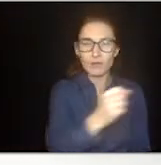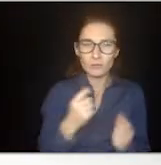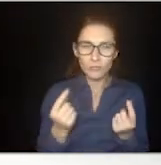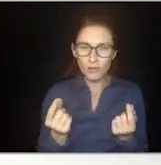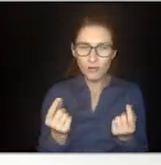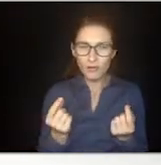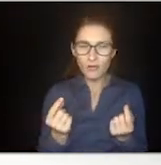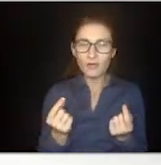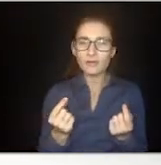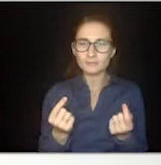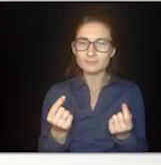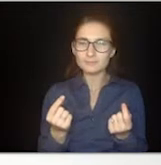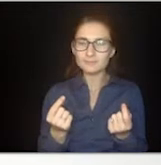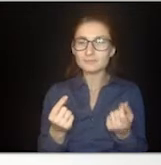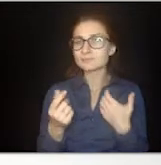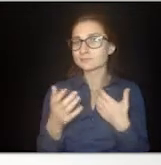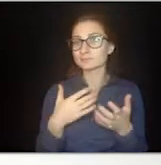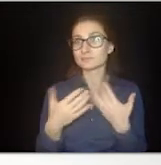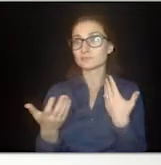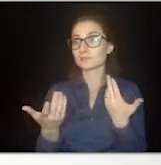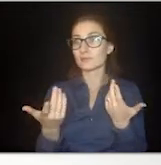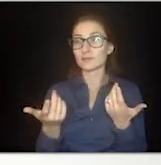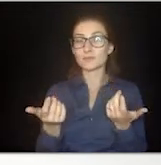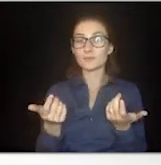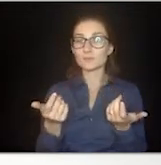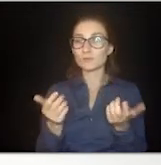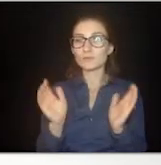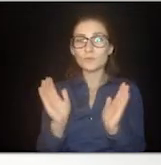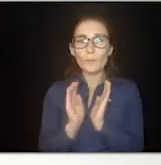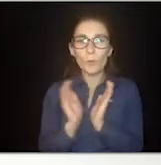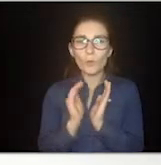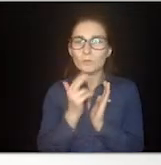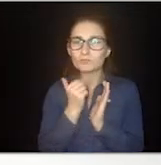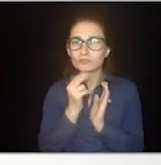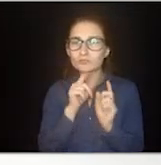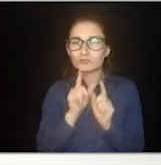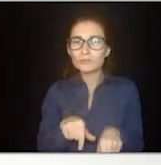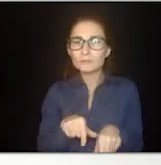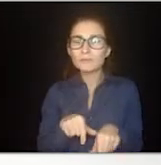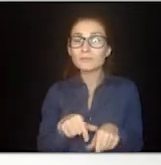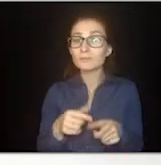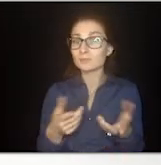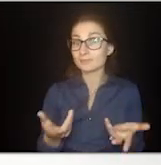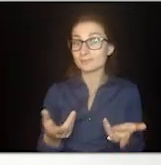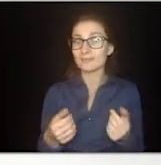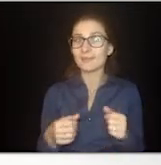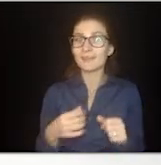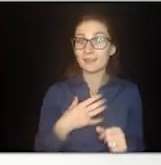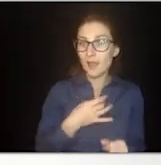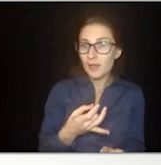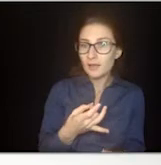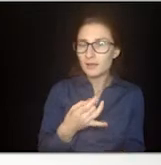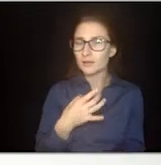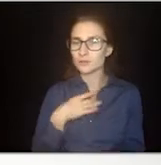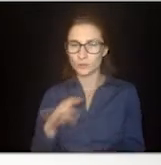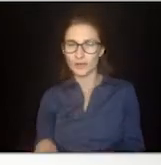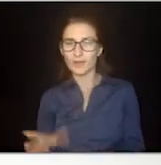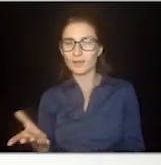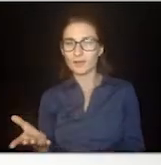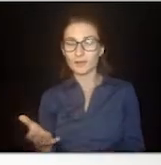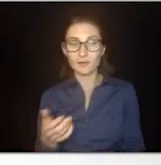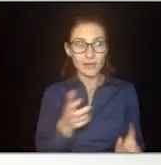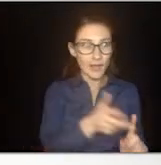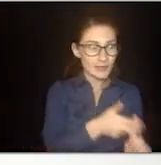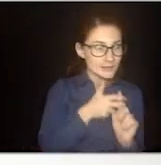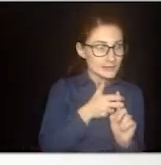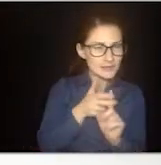gravitate towards? What do they respond to, even if it's in a small way? What do they not like? What